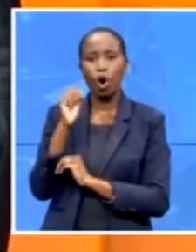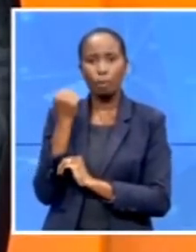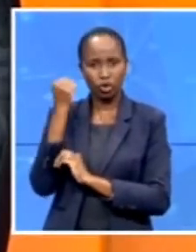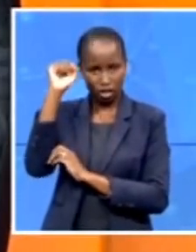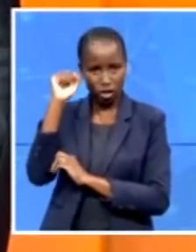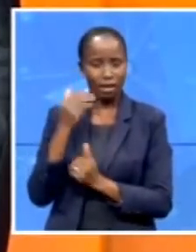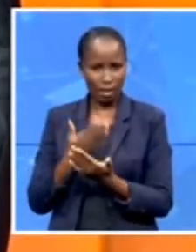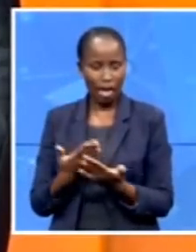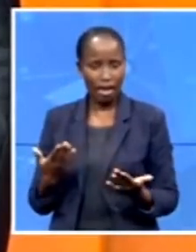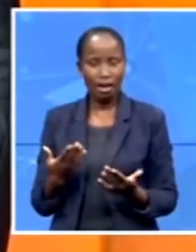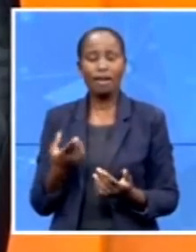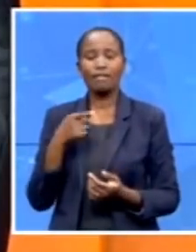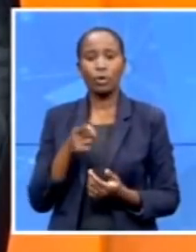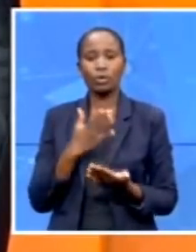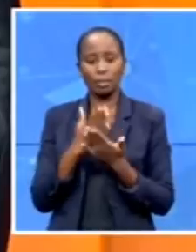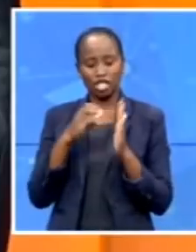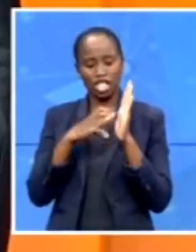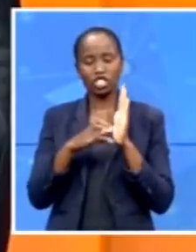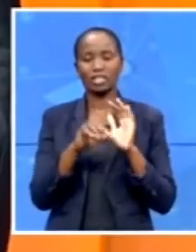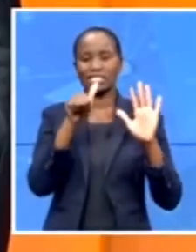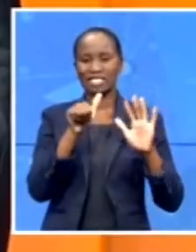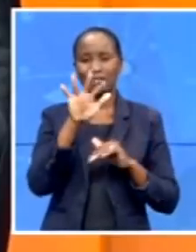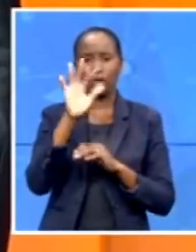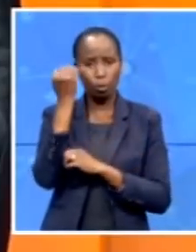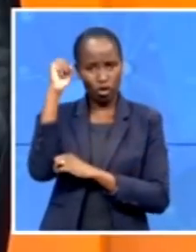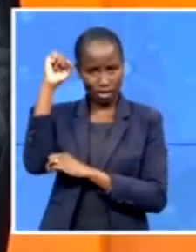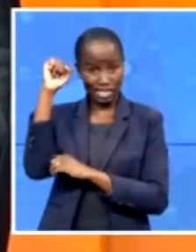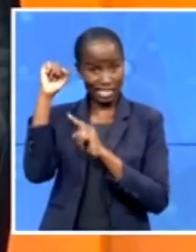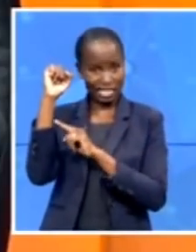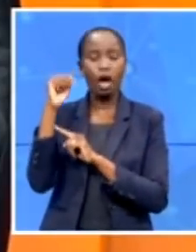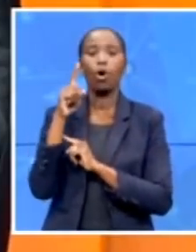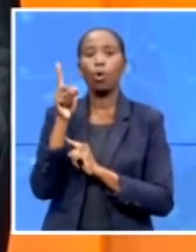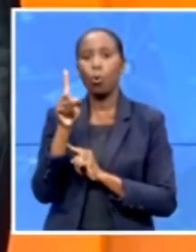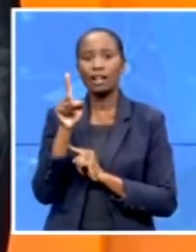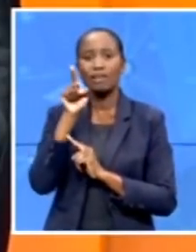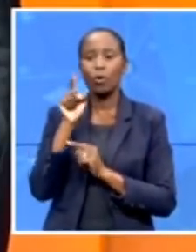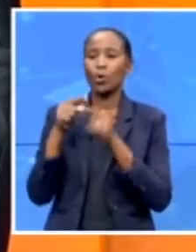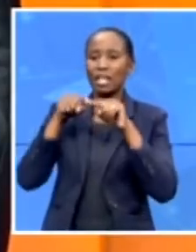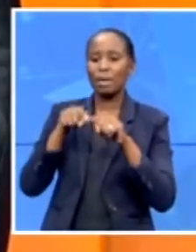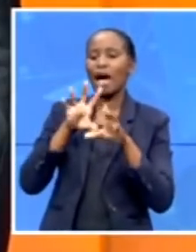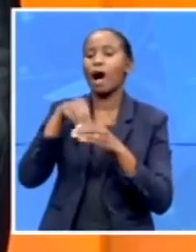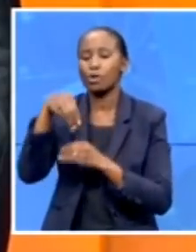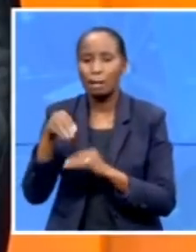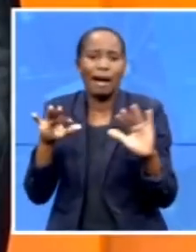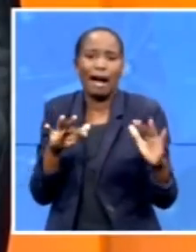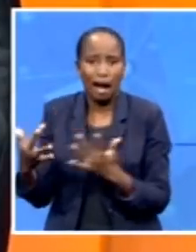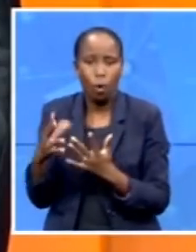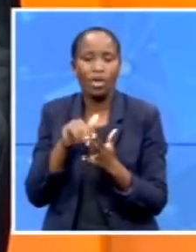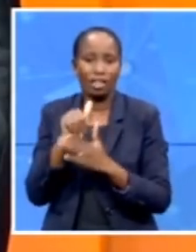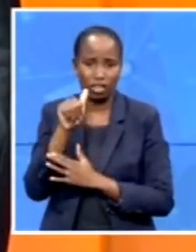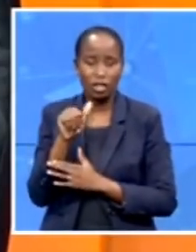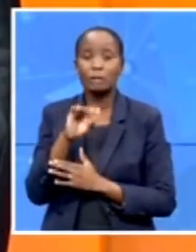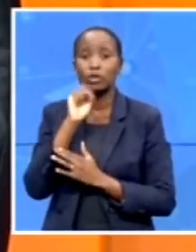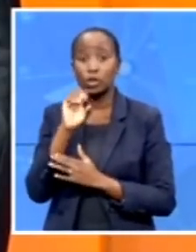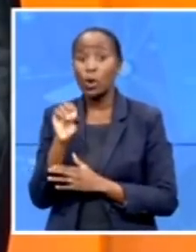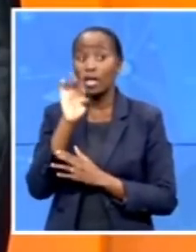objection. These are objections material to the outcome of the results of an election. So any disaffected party or individual can raise